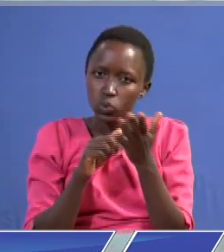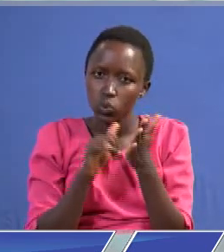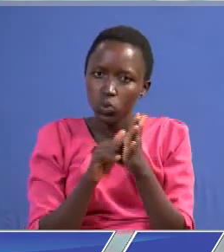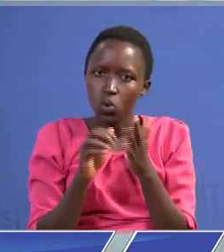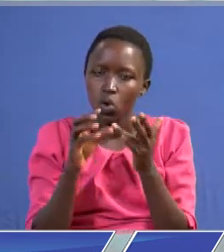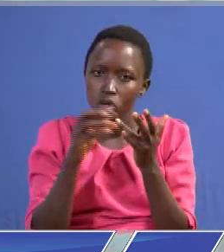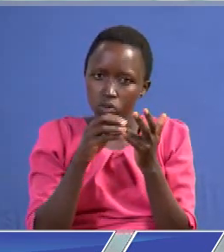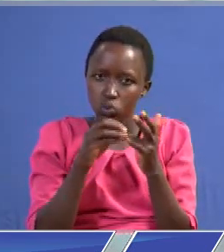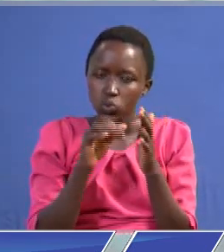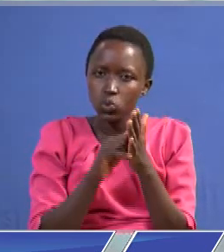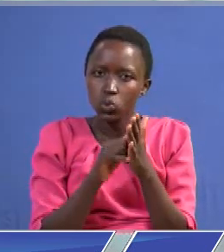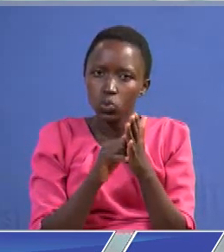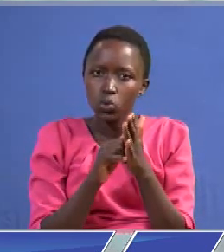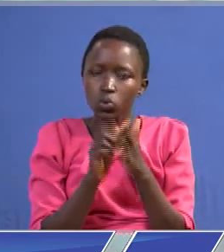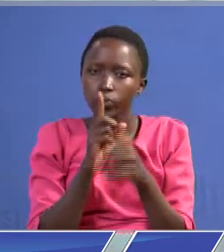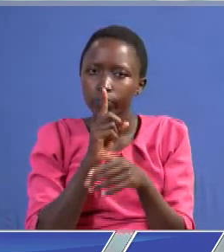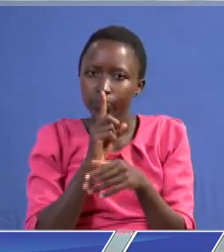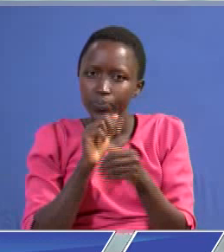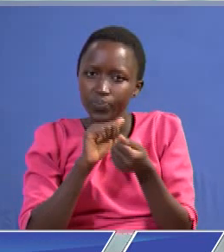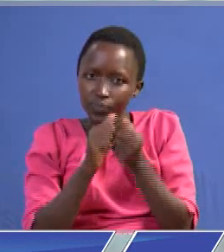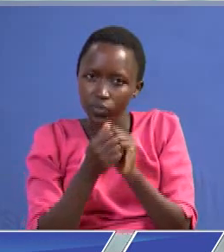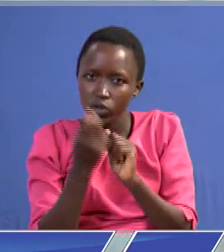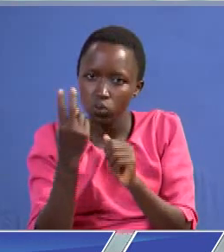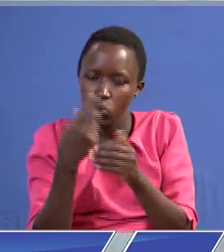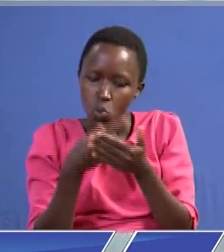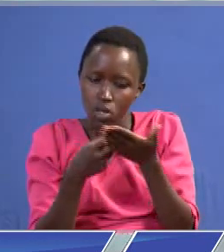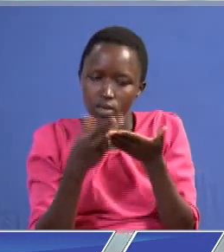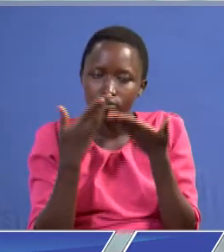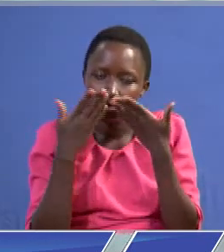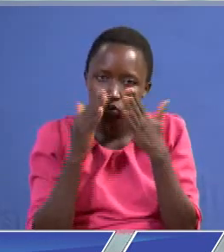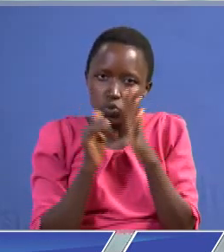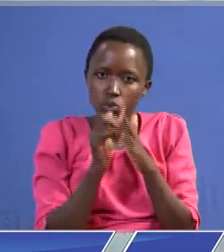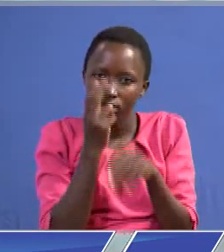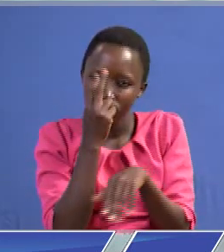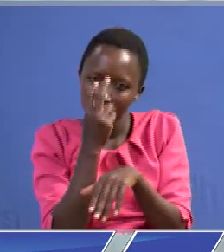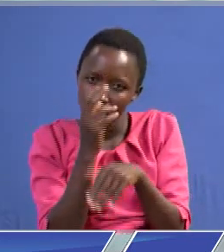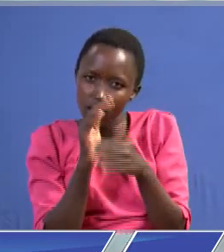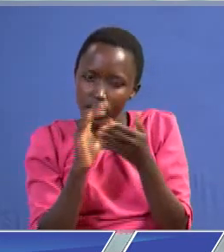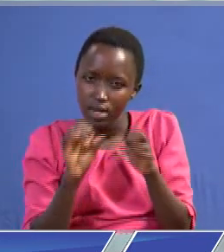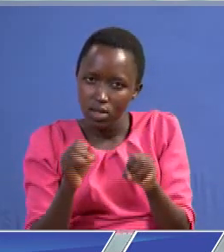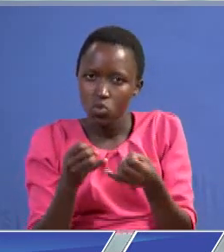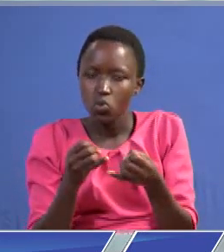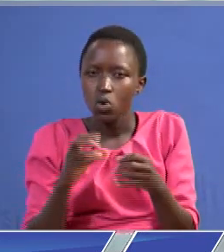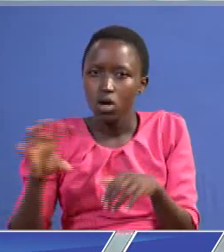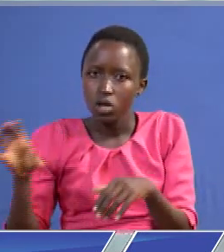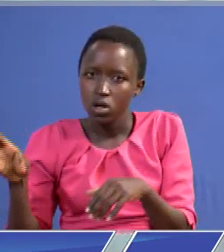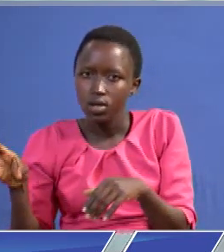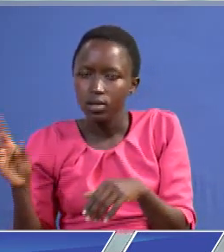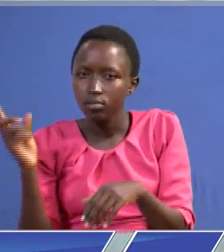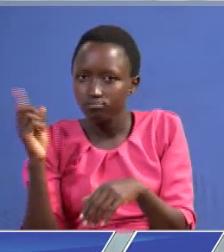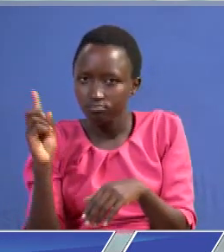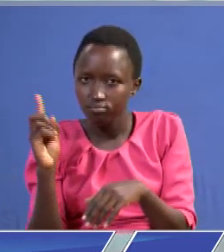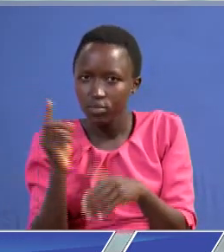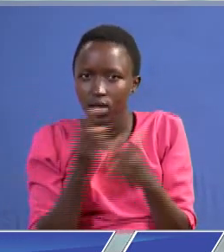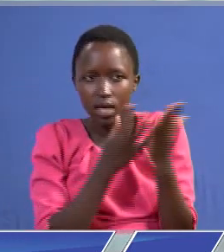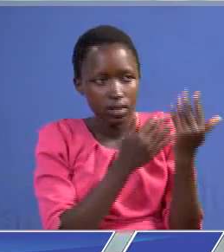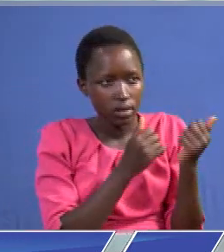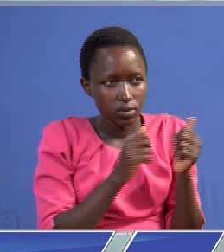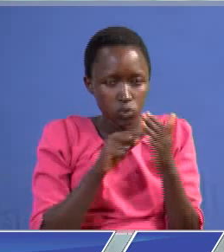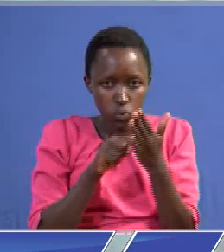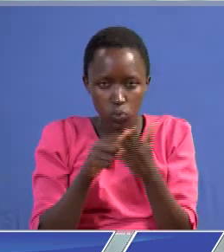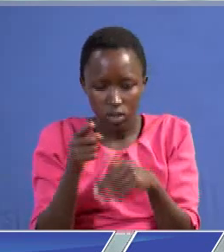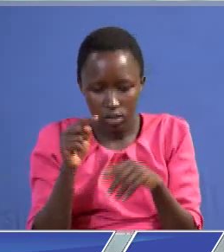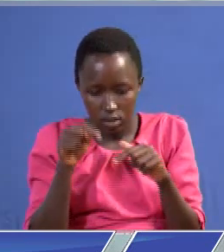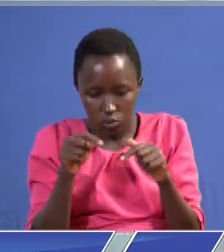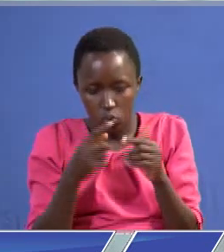that Mike Sonko quietly effected changes 2 weeks ago, with speculations that a new county cabinet lineup will be unveiled